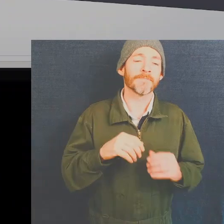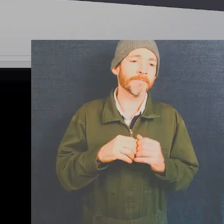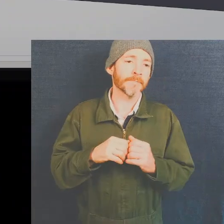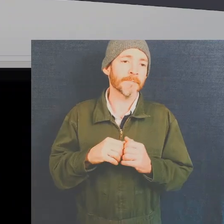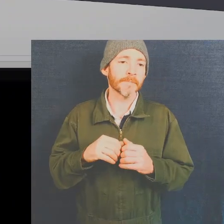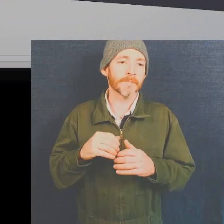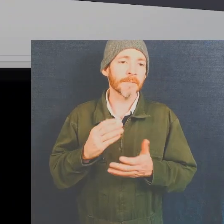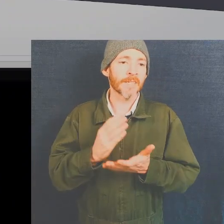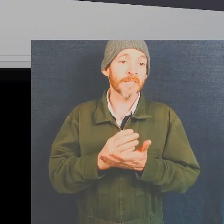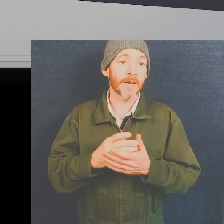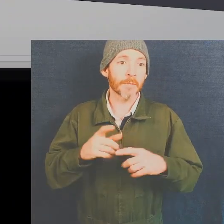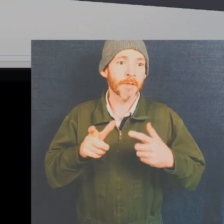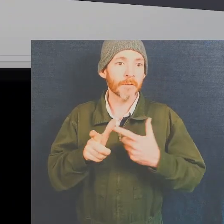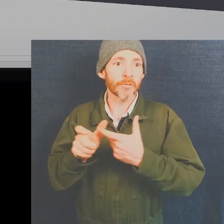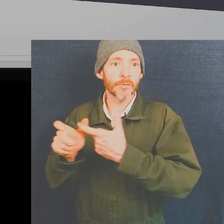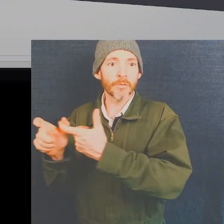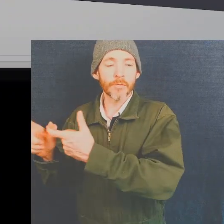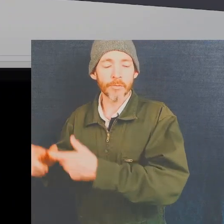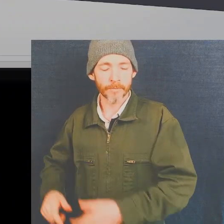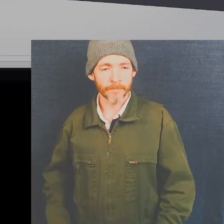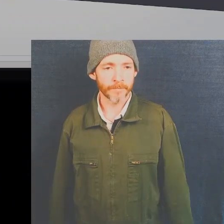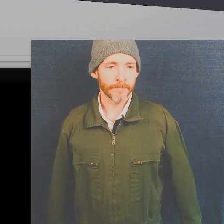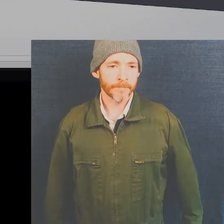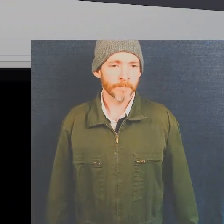Okay. Stop the.